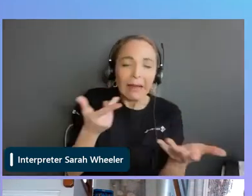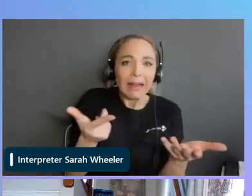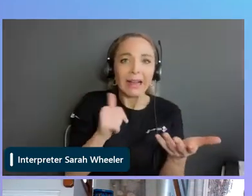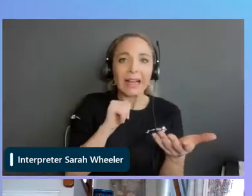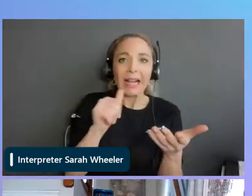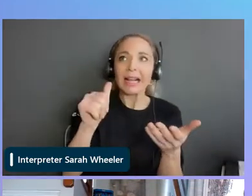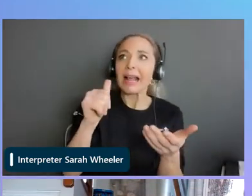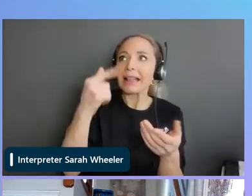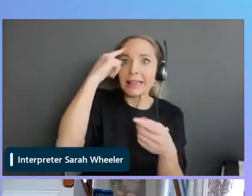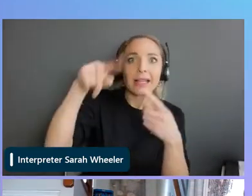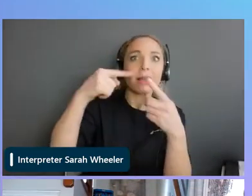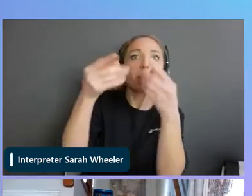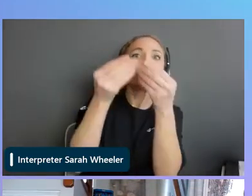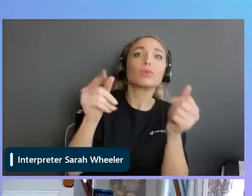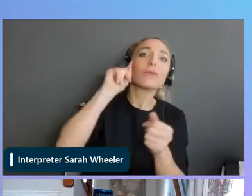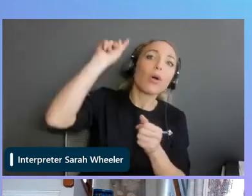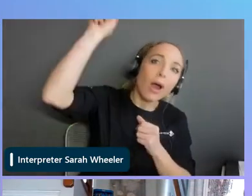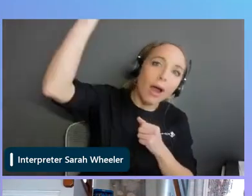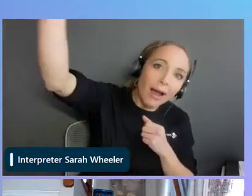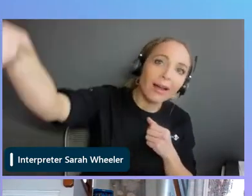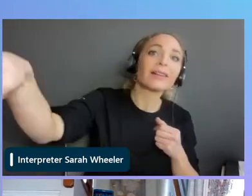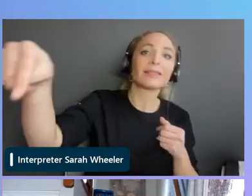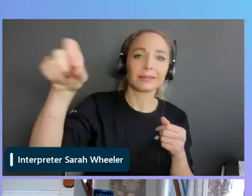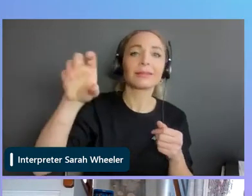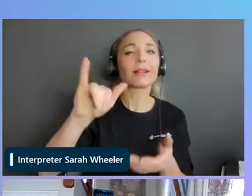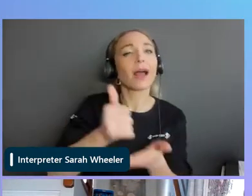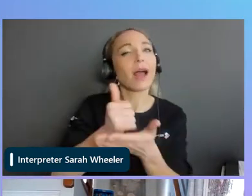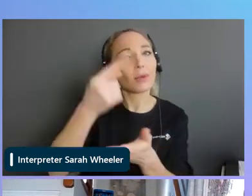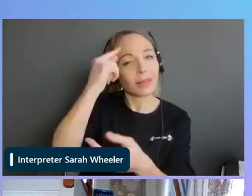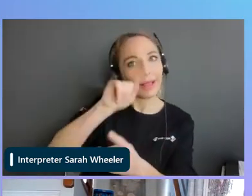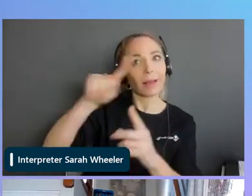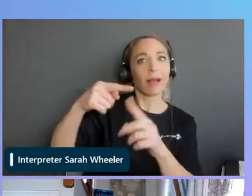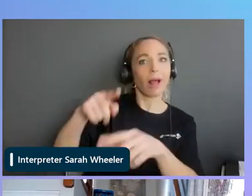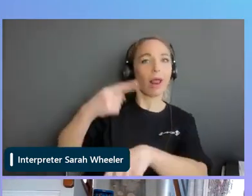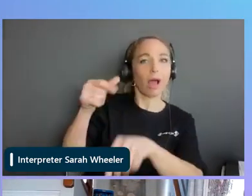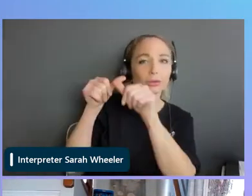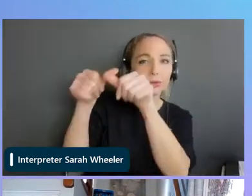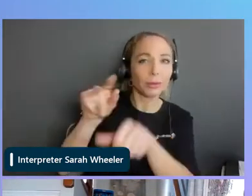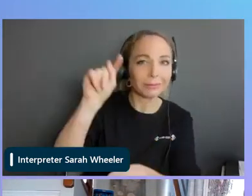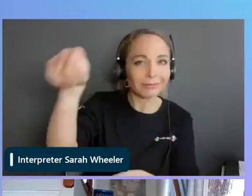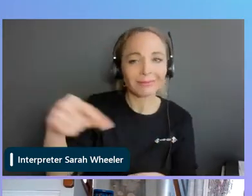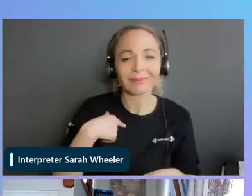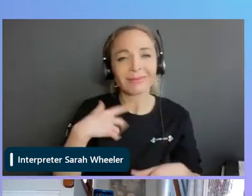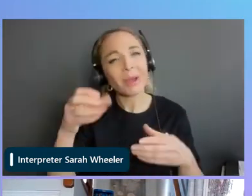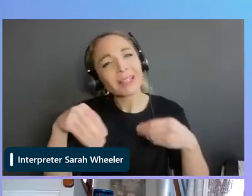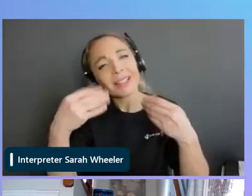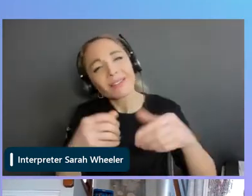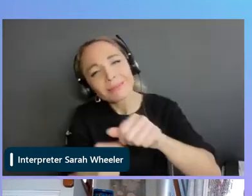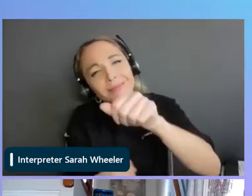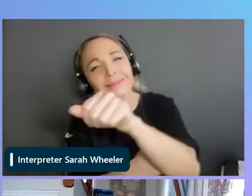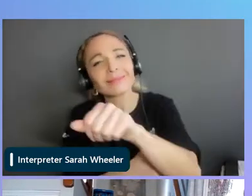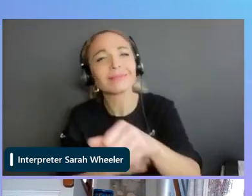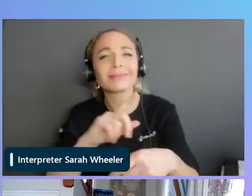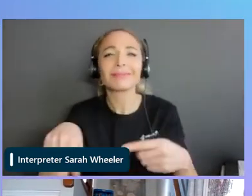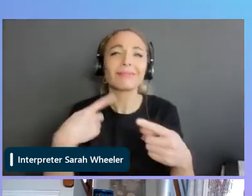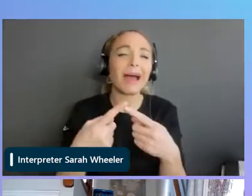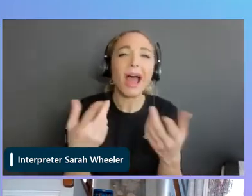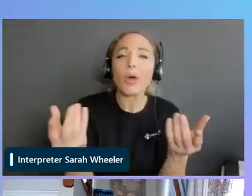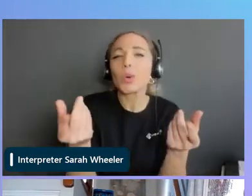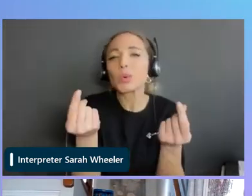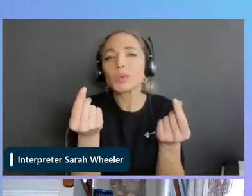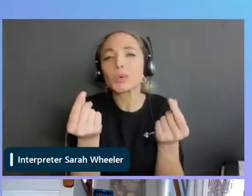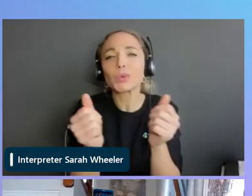So I wanted to give you that groundwork for the types of atmosphere that you might be dealing with in a short-sighted big company or even smaller